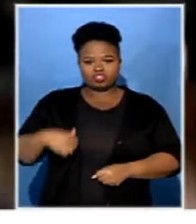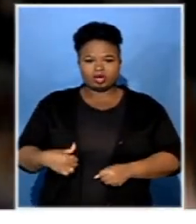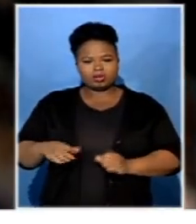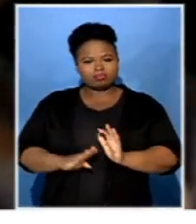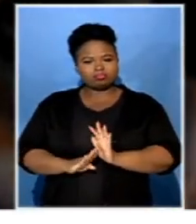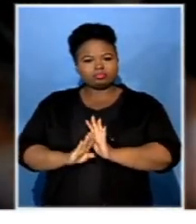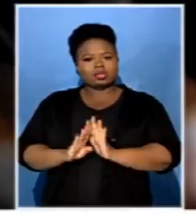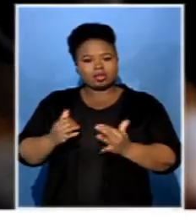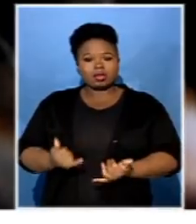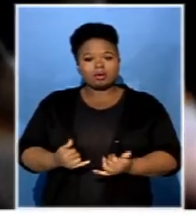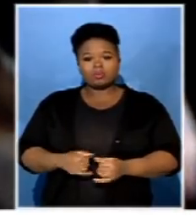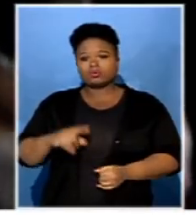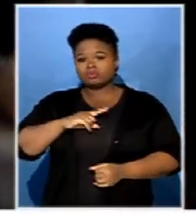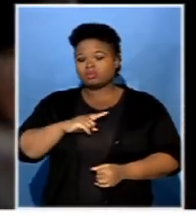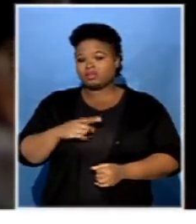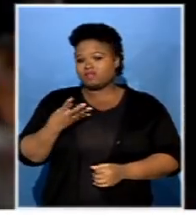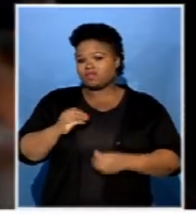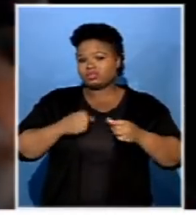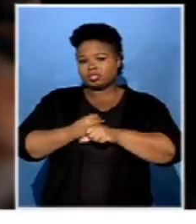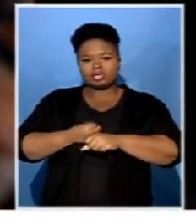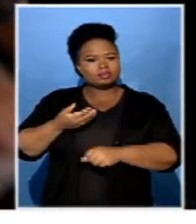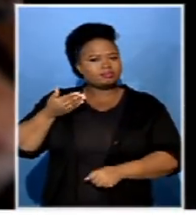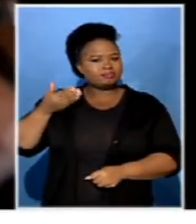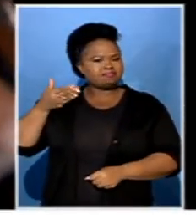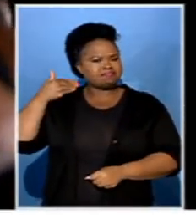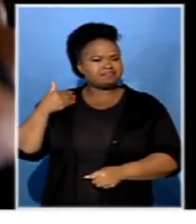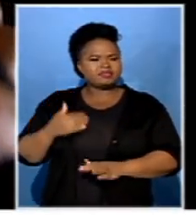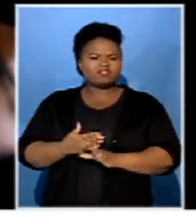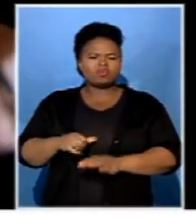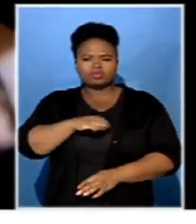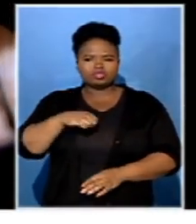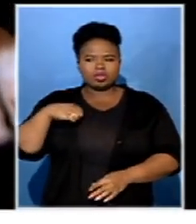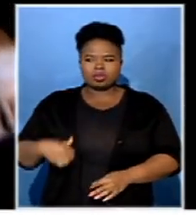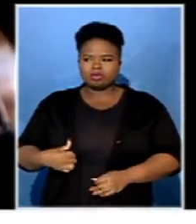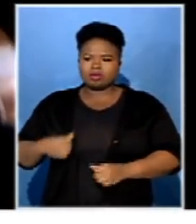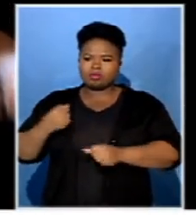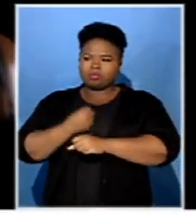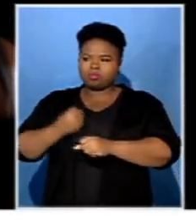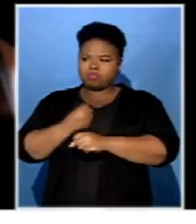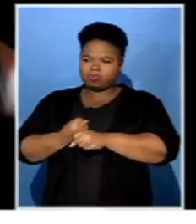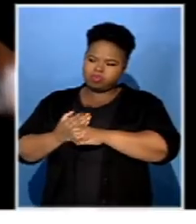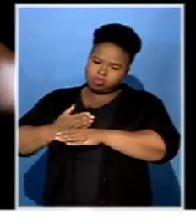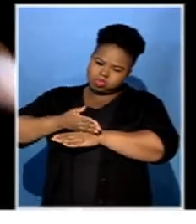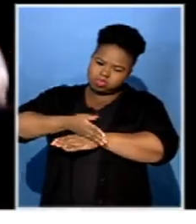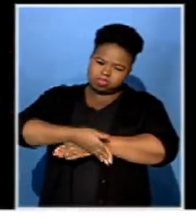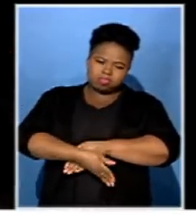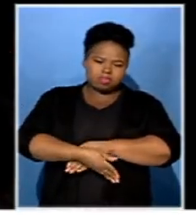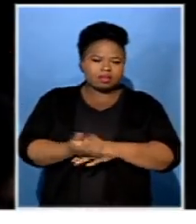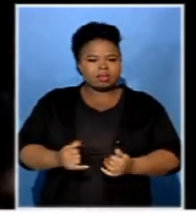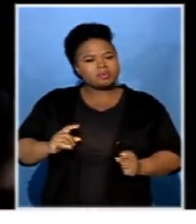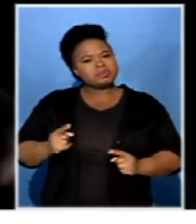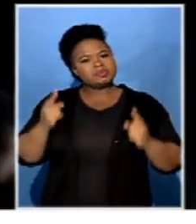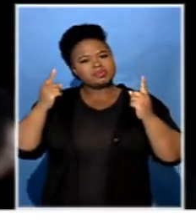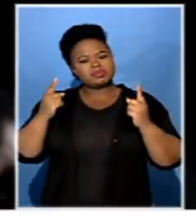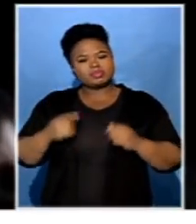work. During the past 40 years, China has come a long way. With strenuous